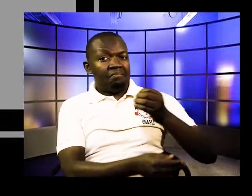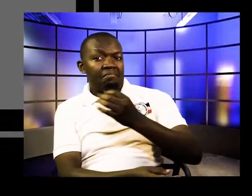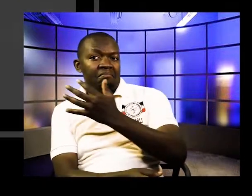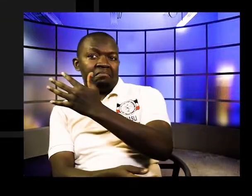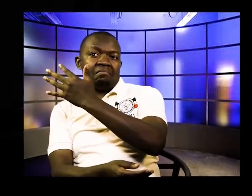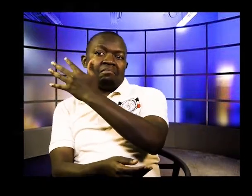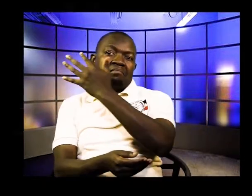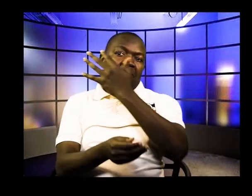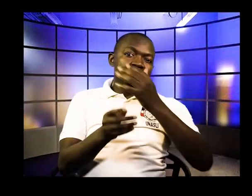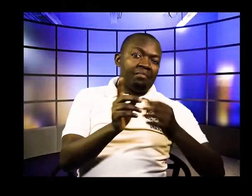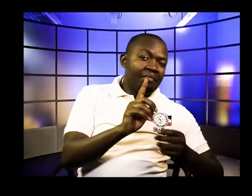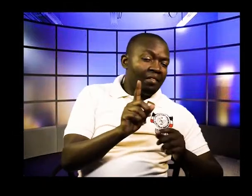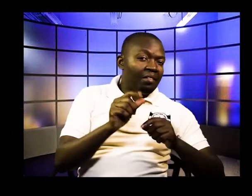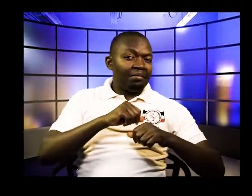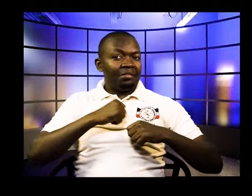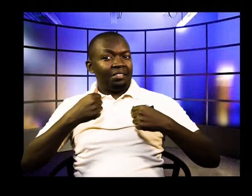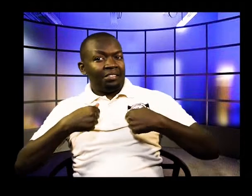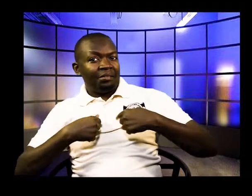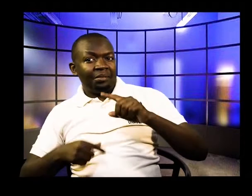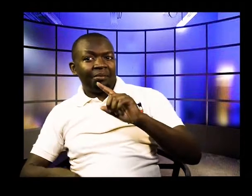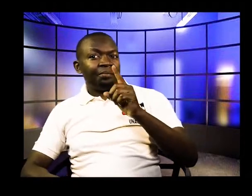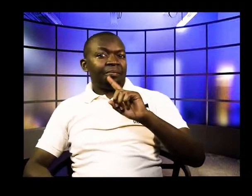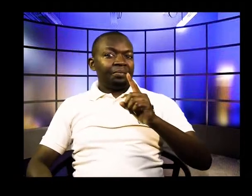Do not reject me.